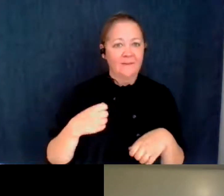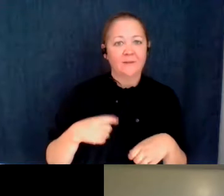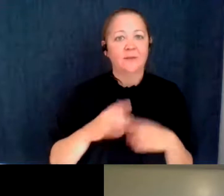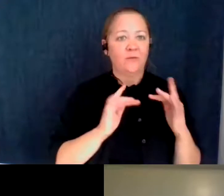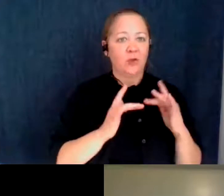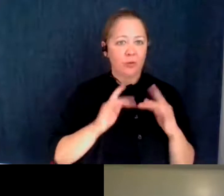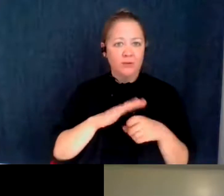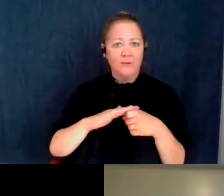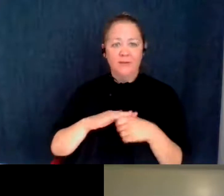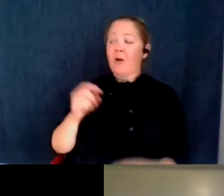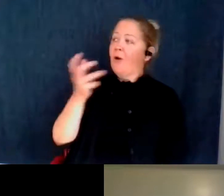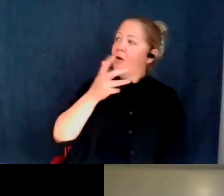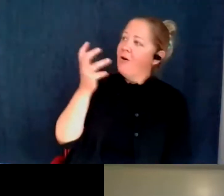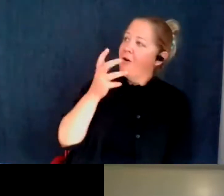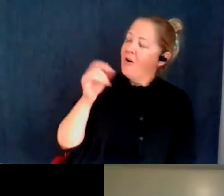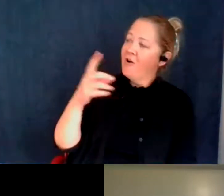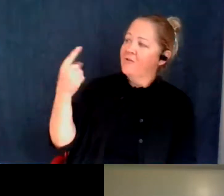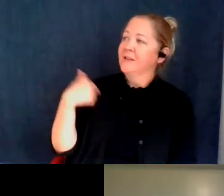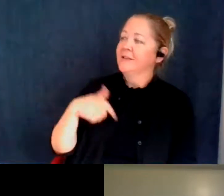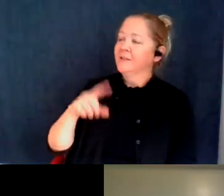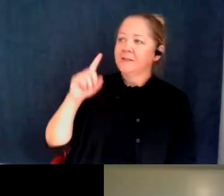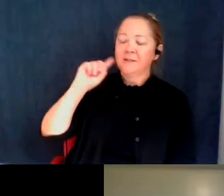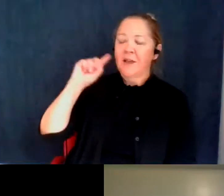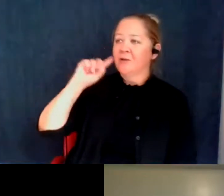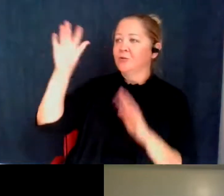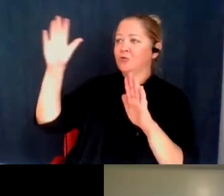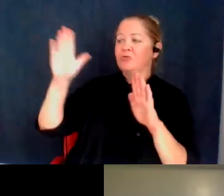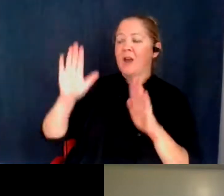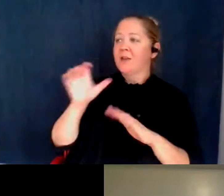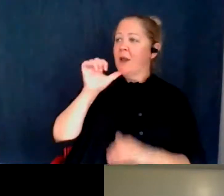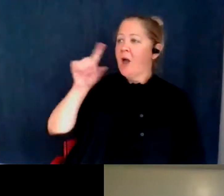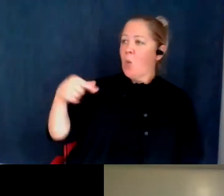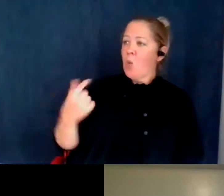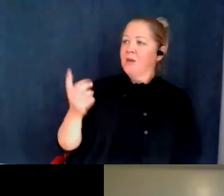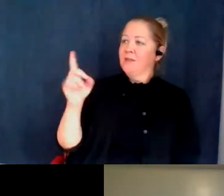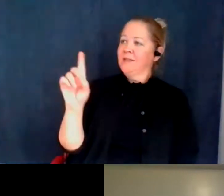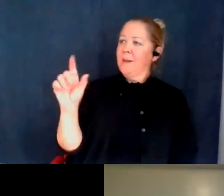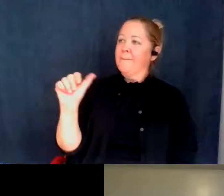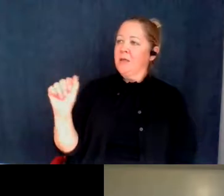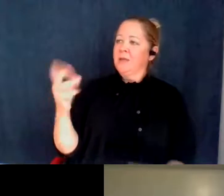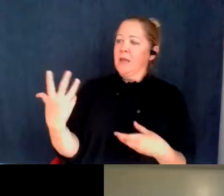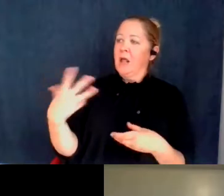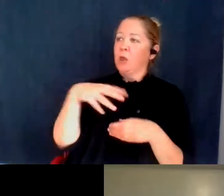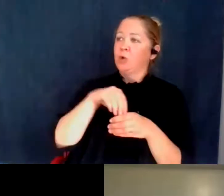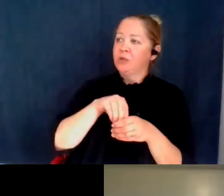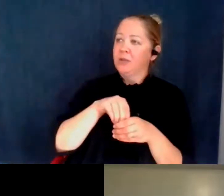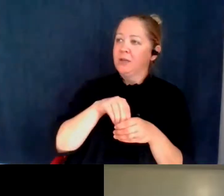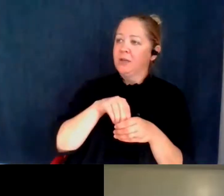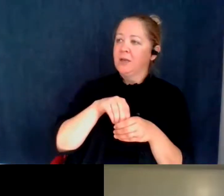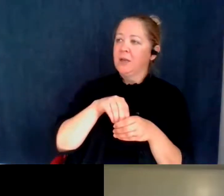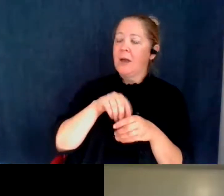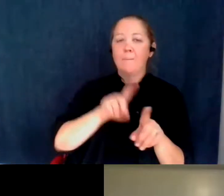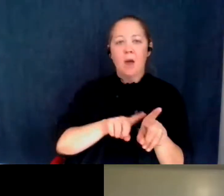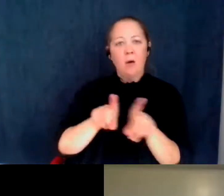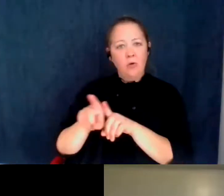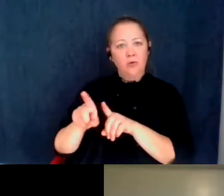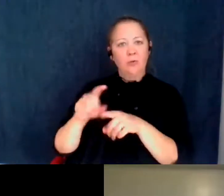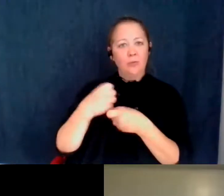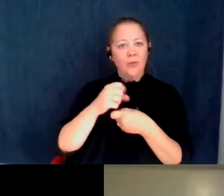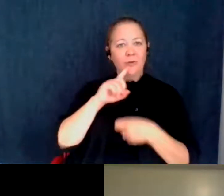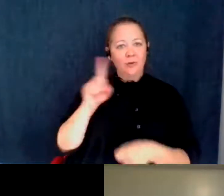just focused on disability inclusion, but making sure that, as you say, they're in leadership positions as